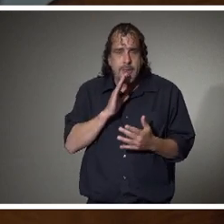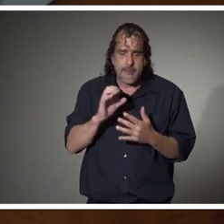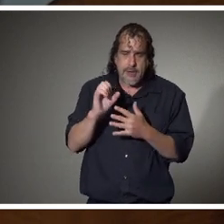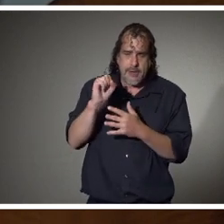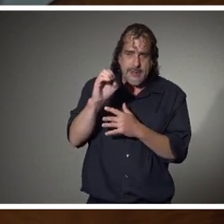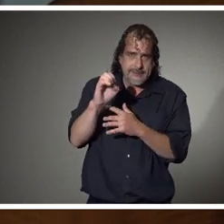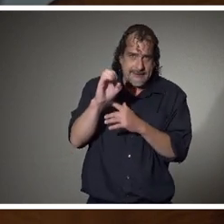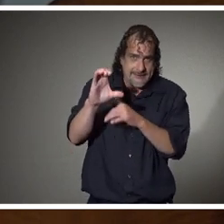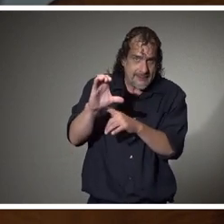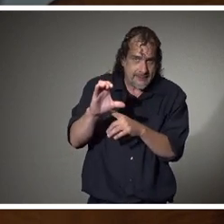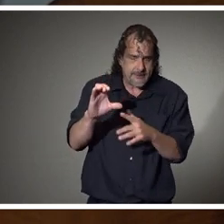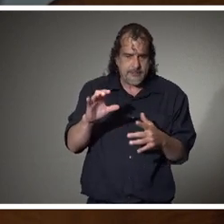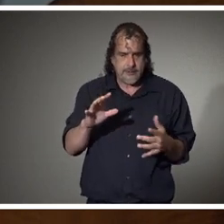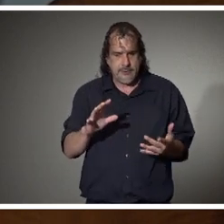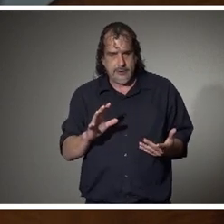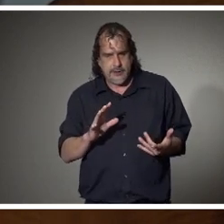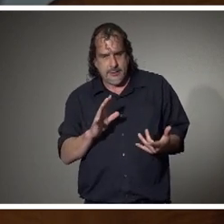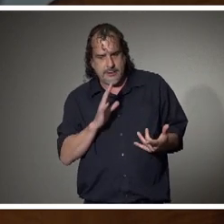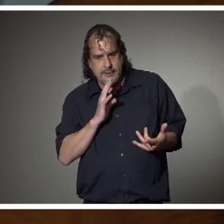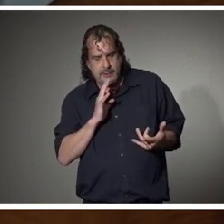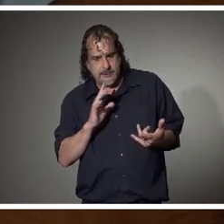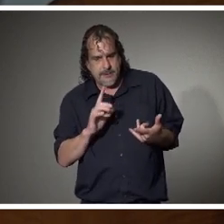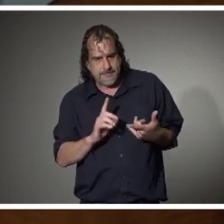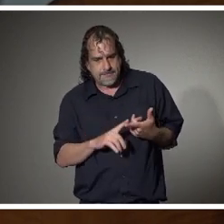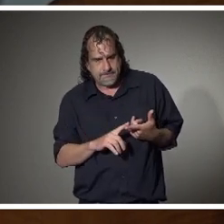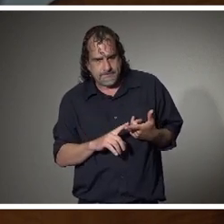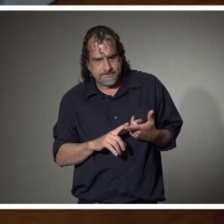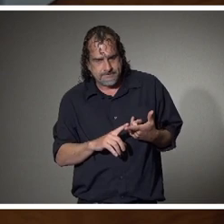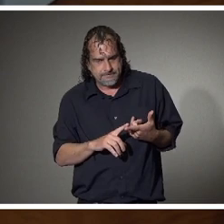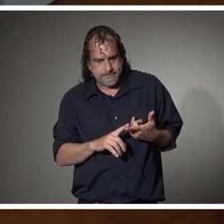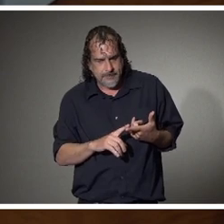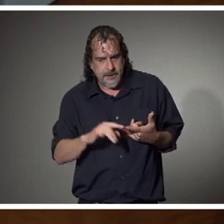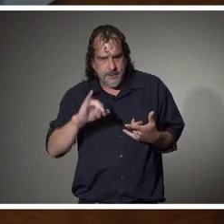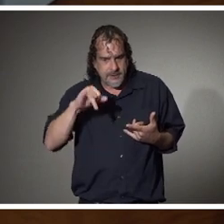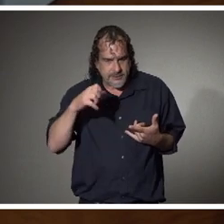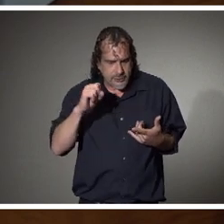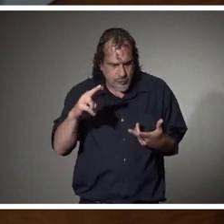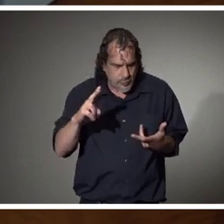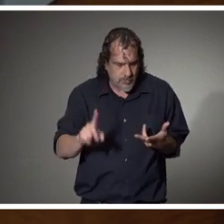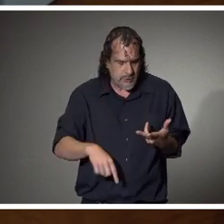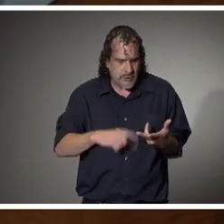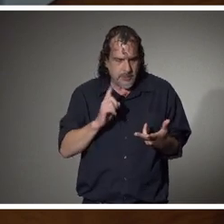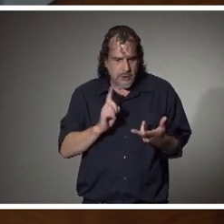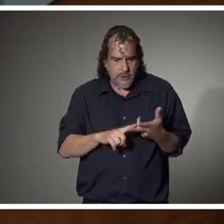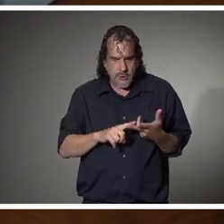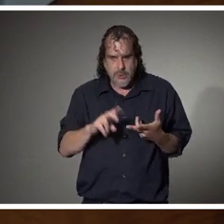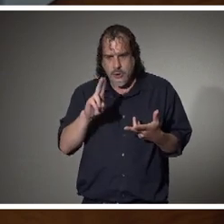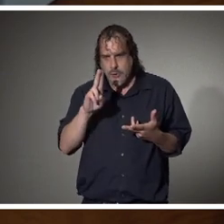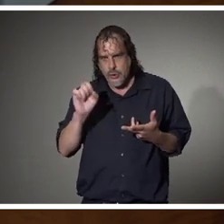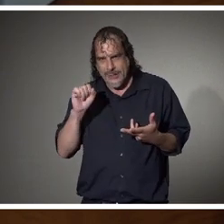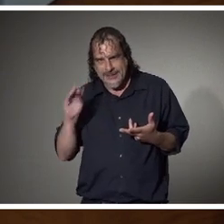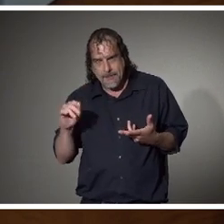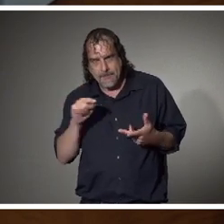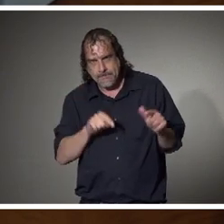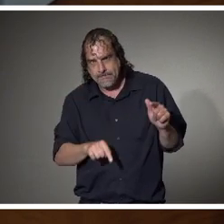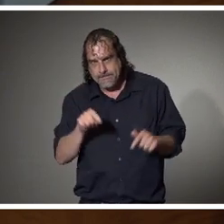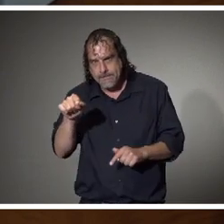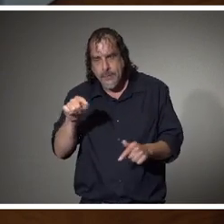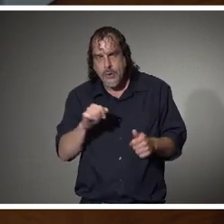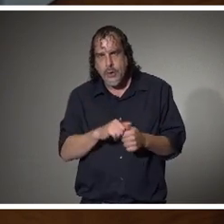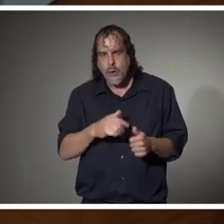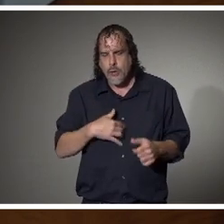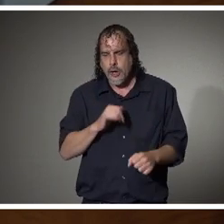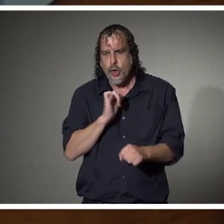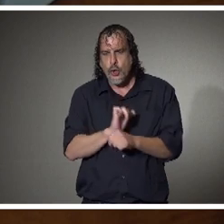Conference, you talk about the Jackson State, you talk about University of Southern Mississippi, I think we're going to work